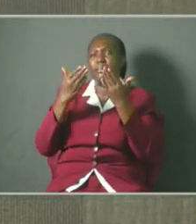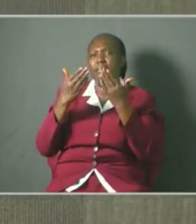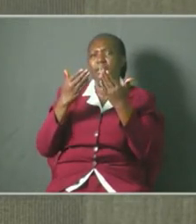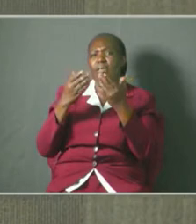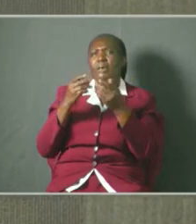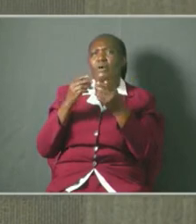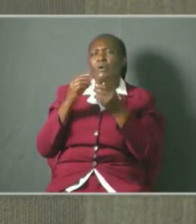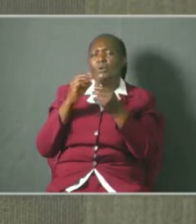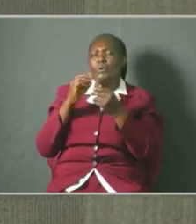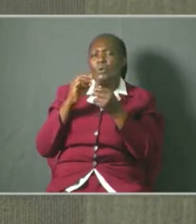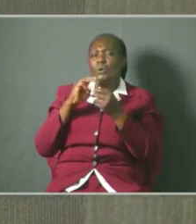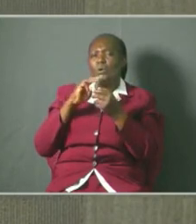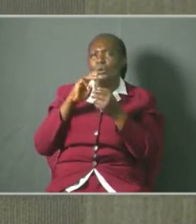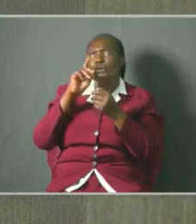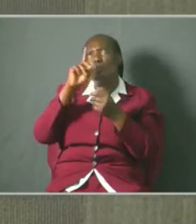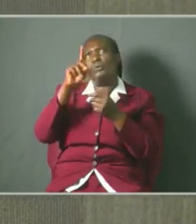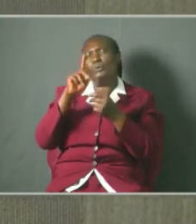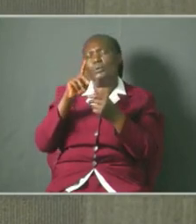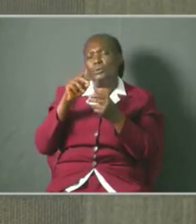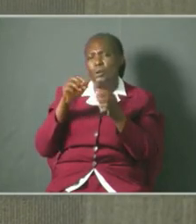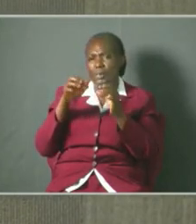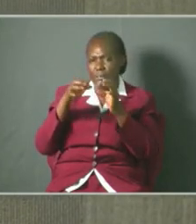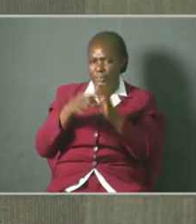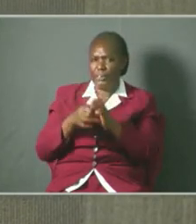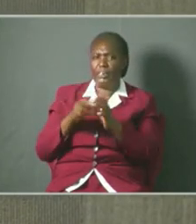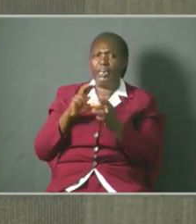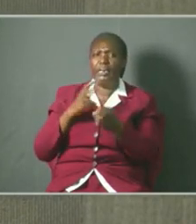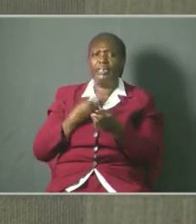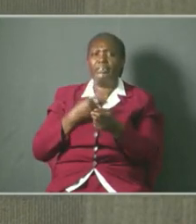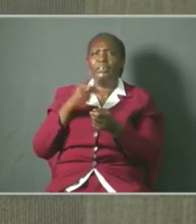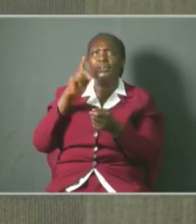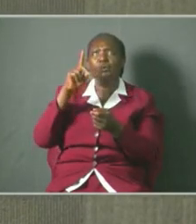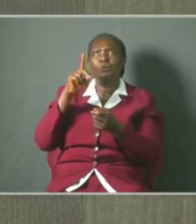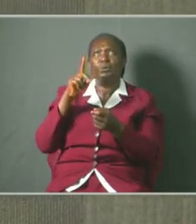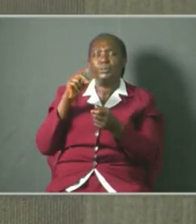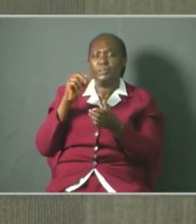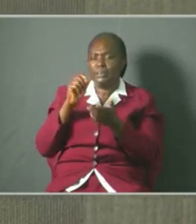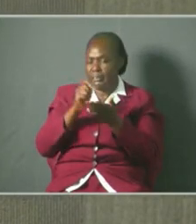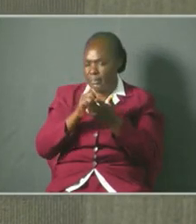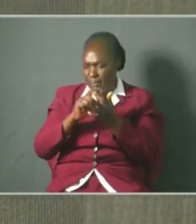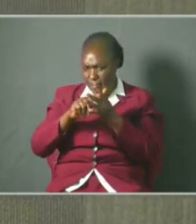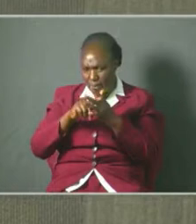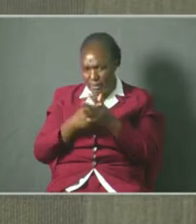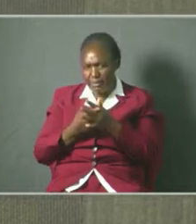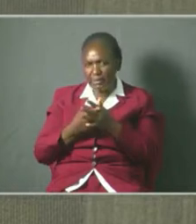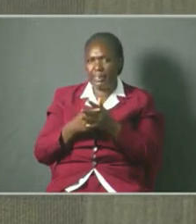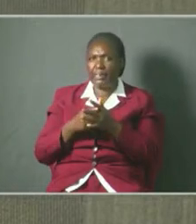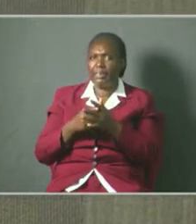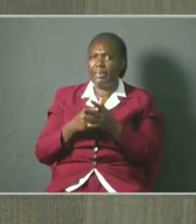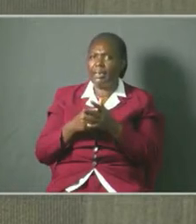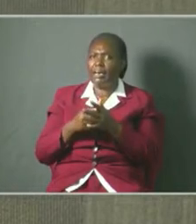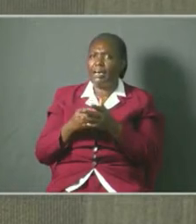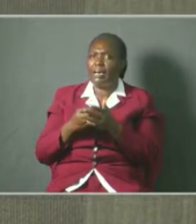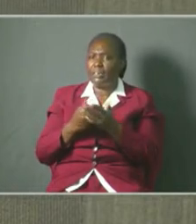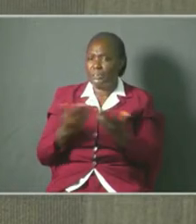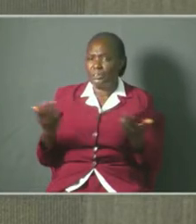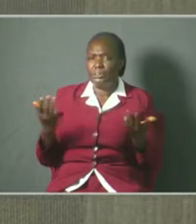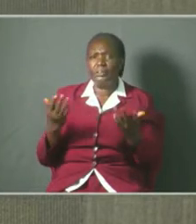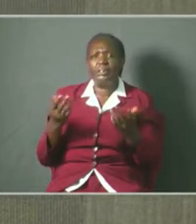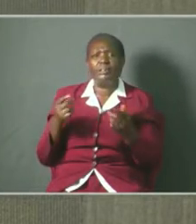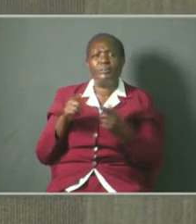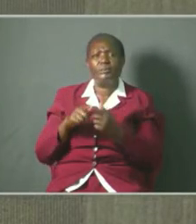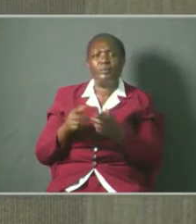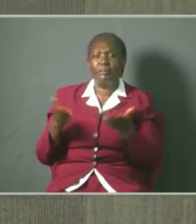amidst us. The Lord, you have authored and perfected our ways. We pray that, Lord, you continue to invite your children into your ways